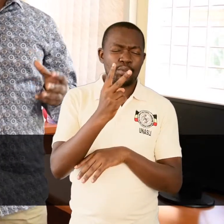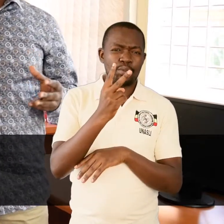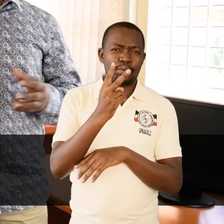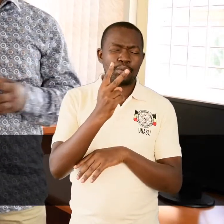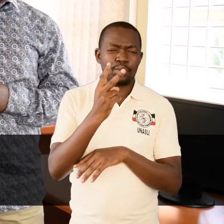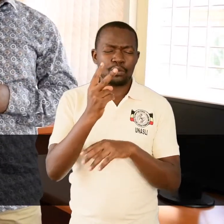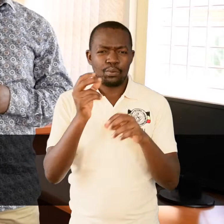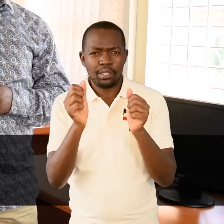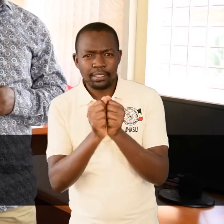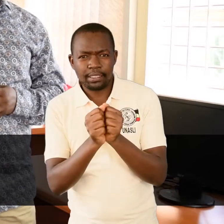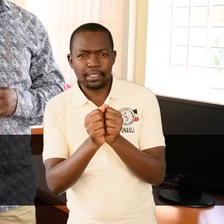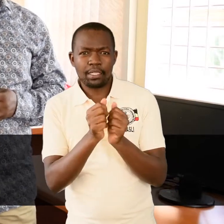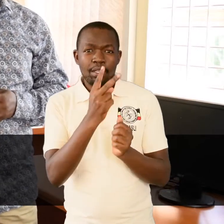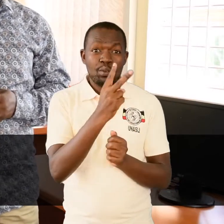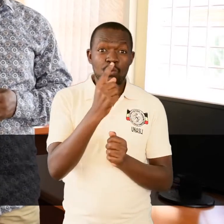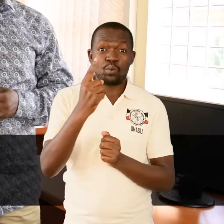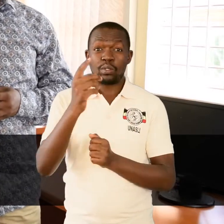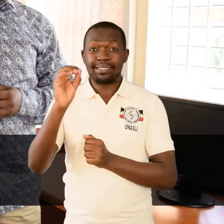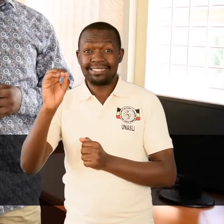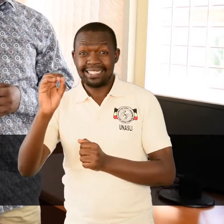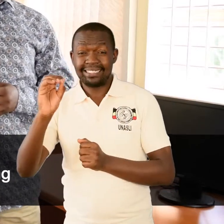210 countries all over the world,